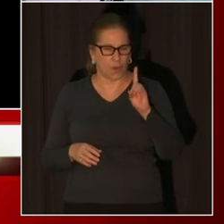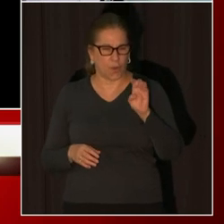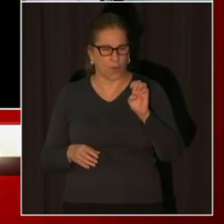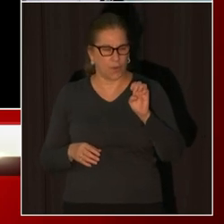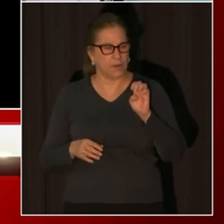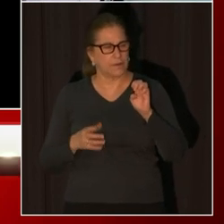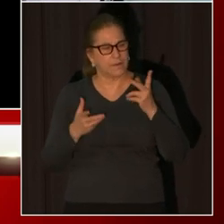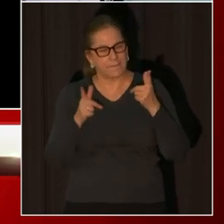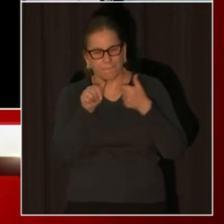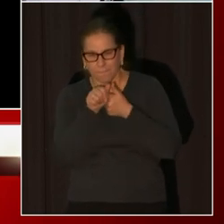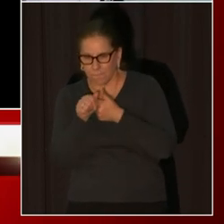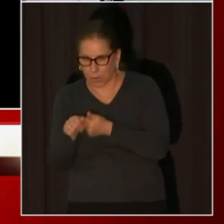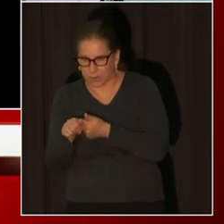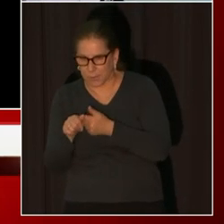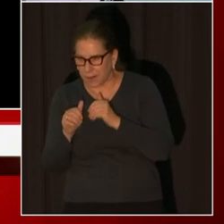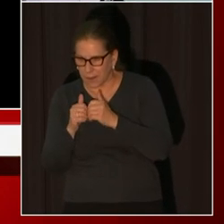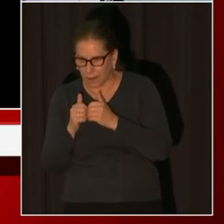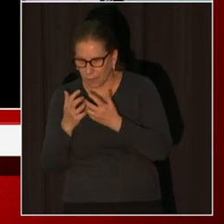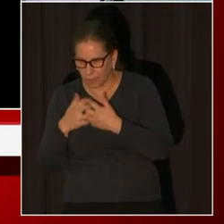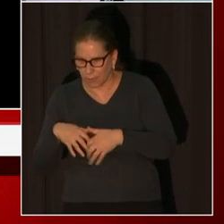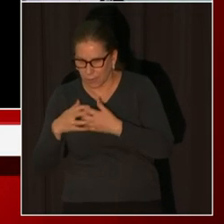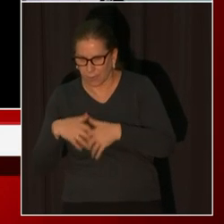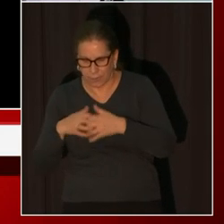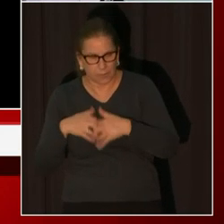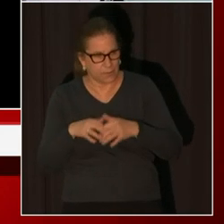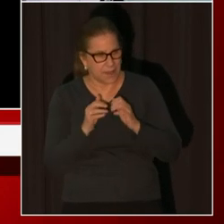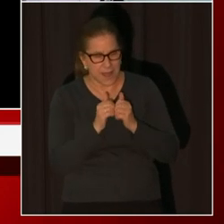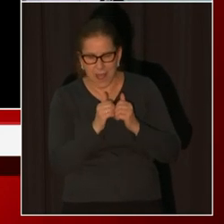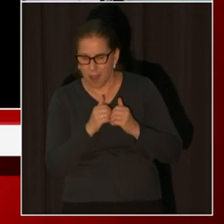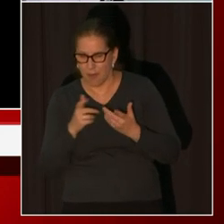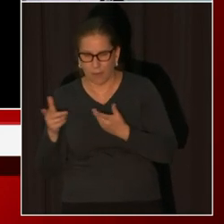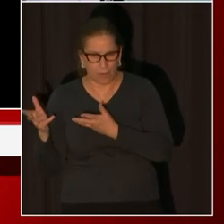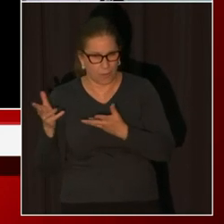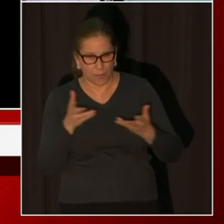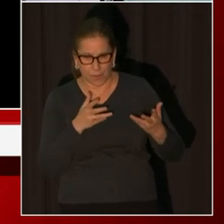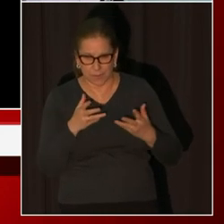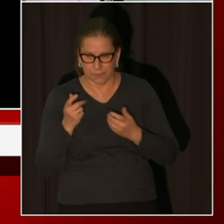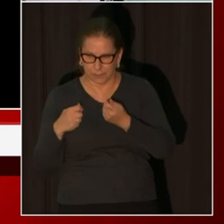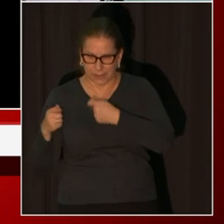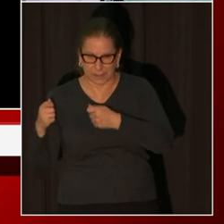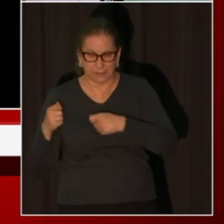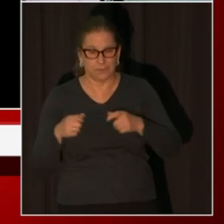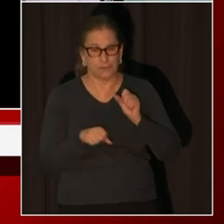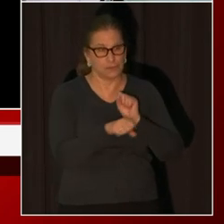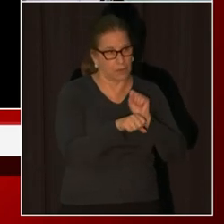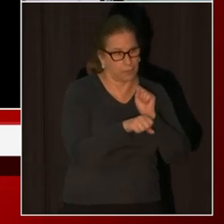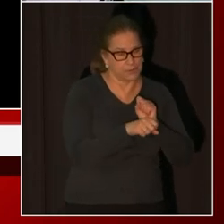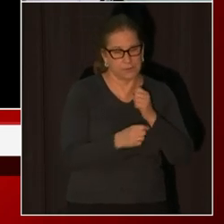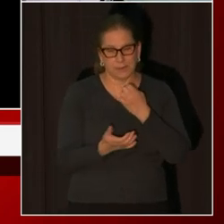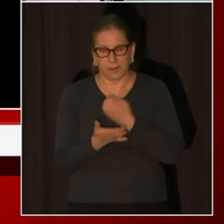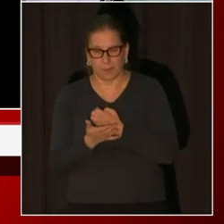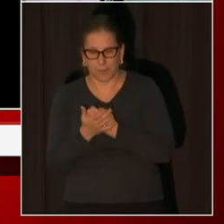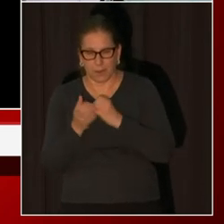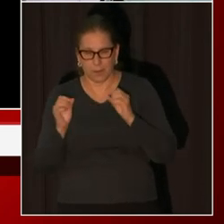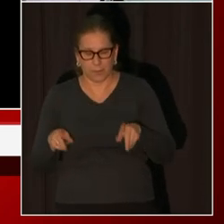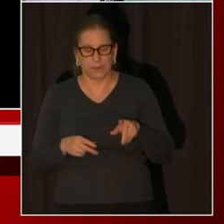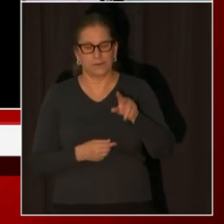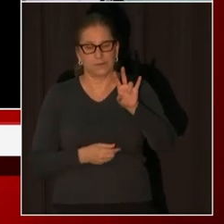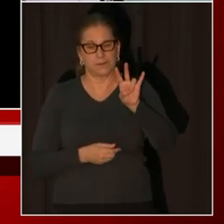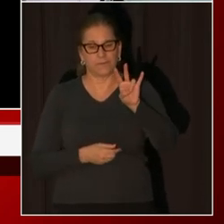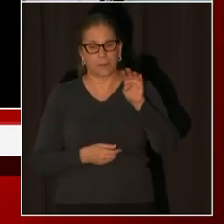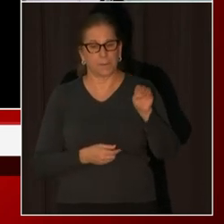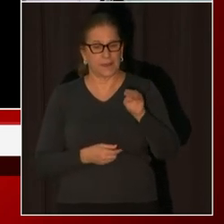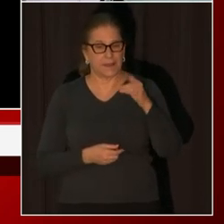independent review of the Kennedy Street fire. In jobs and economic opportunity, there's $7 million for Great Streets and Neighborhood